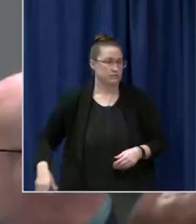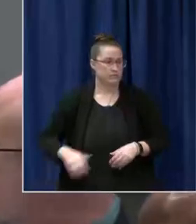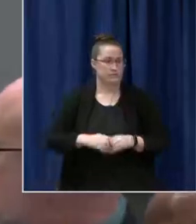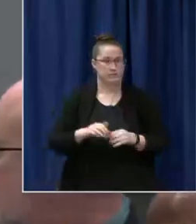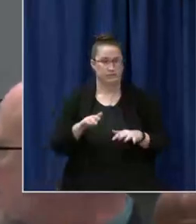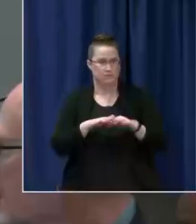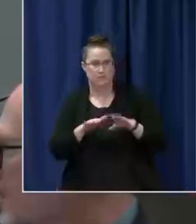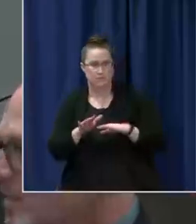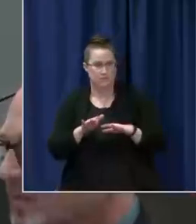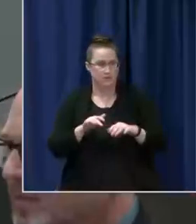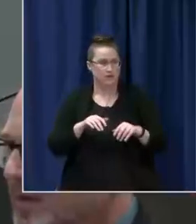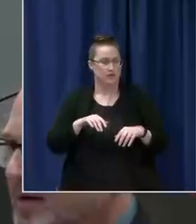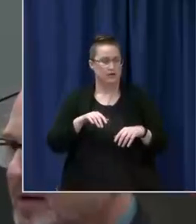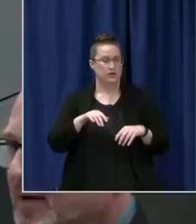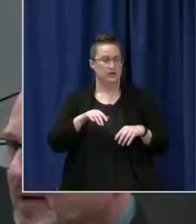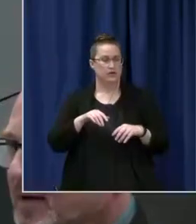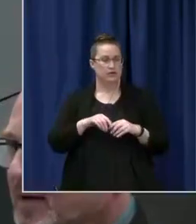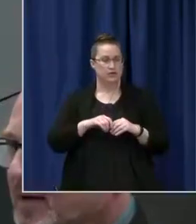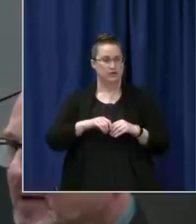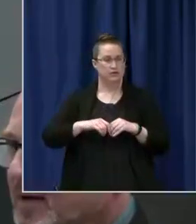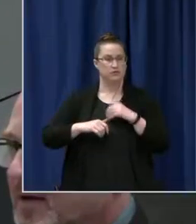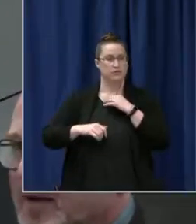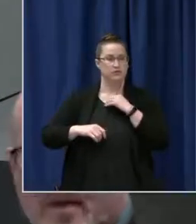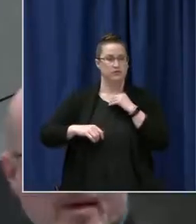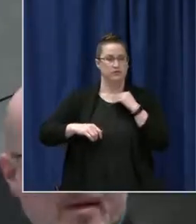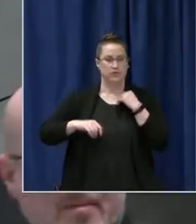And Zachary as well.